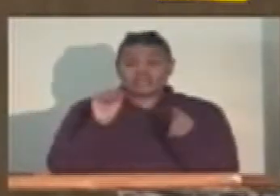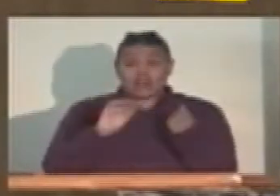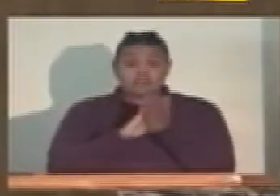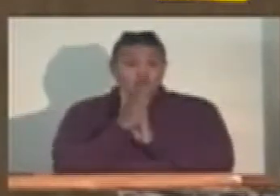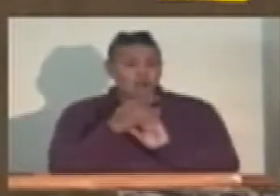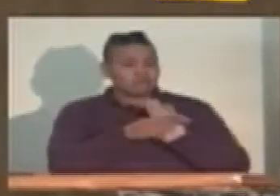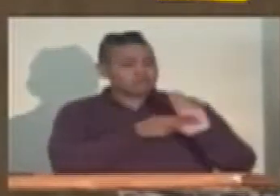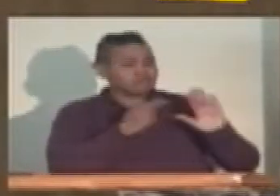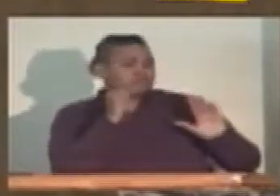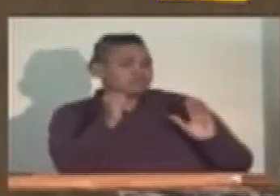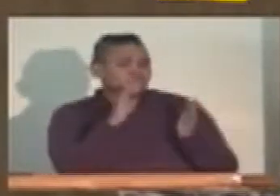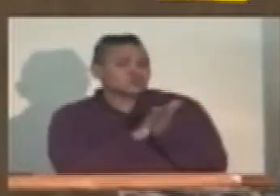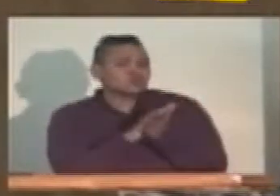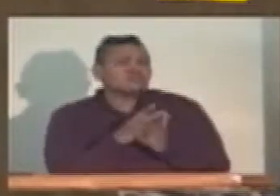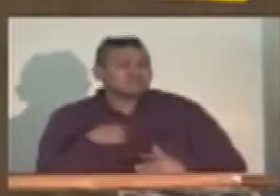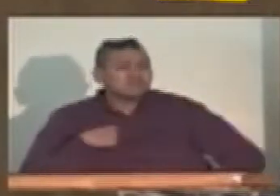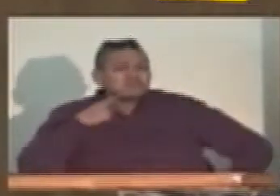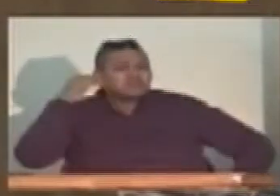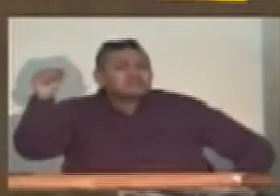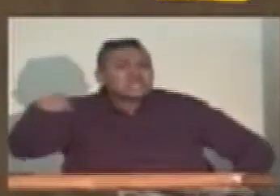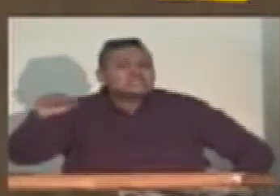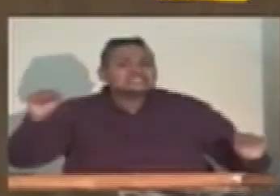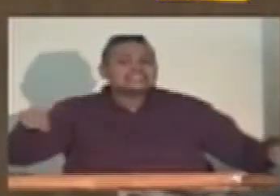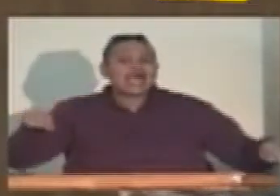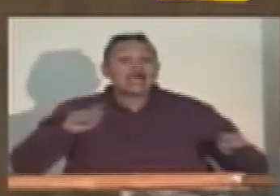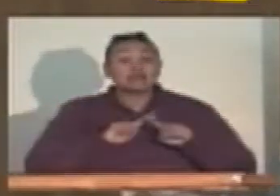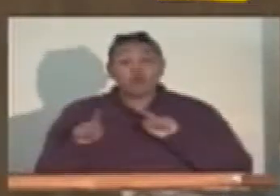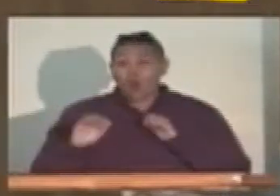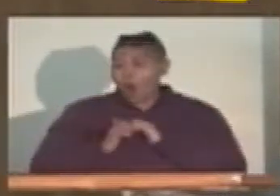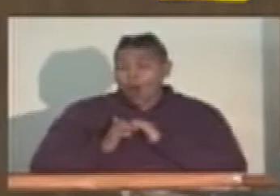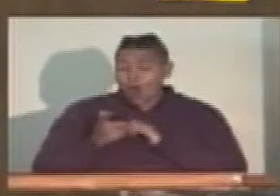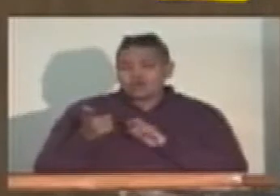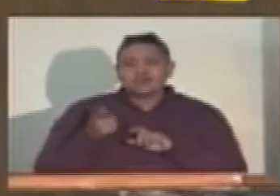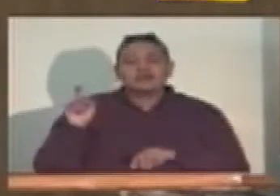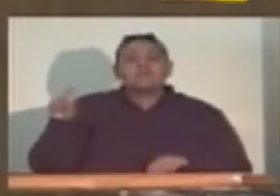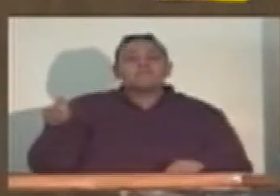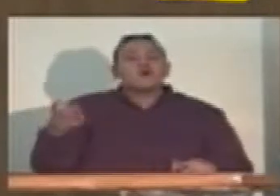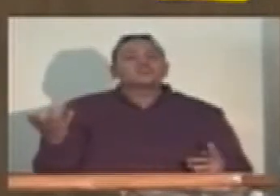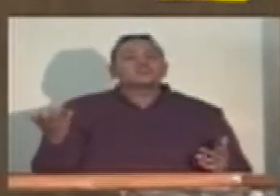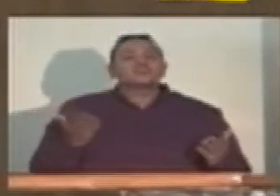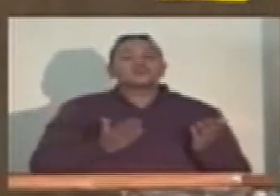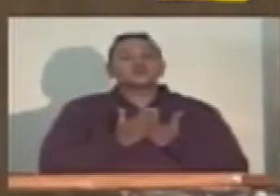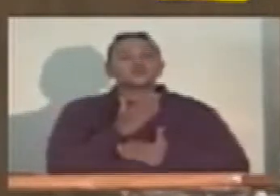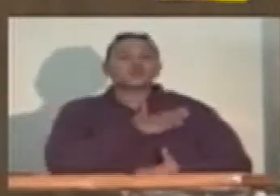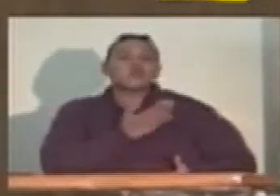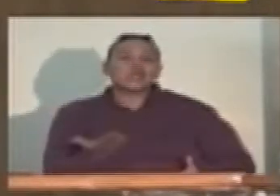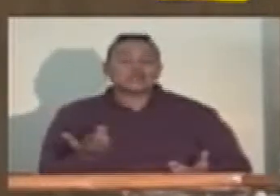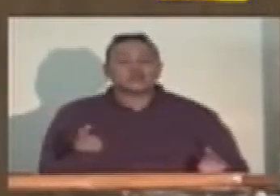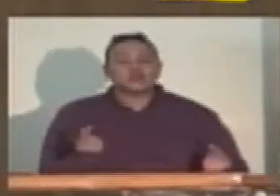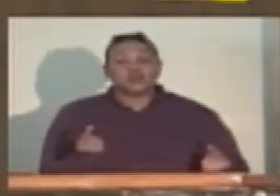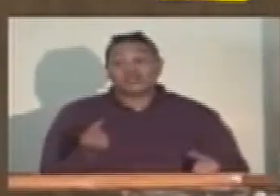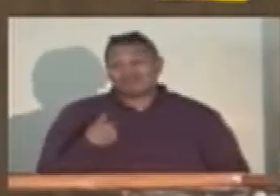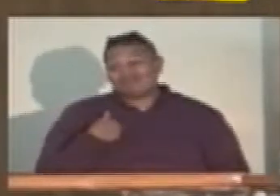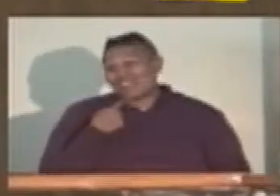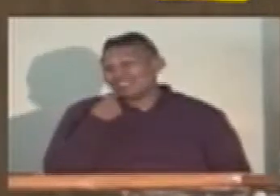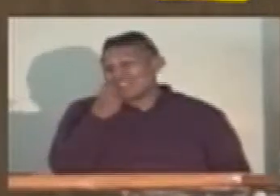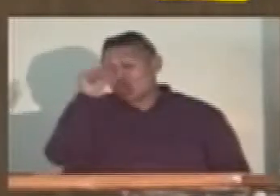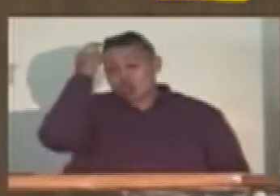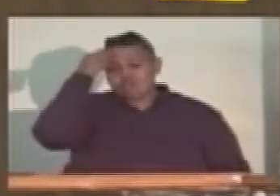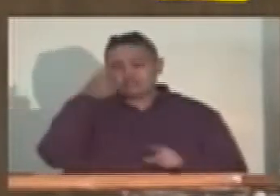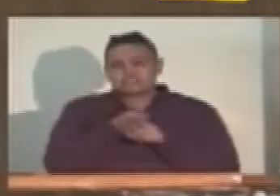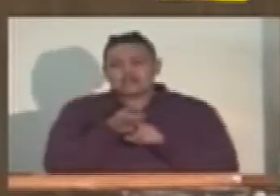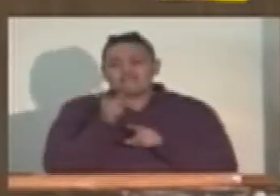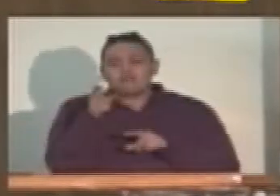schools? I say yes, but to do this, there must be the will. And here I say the government